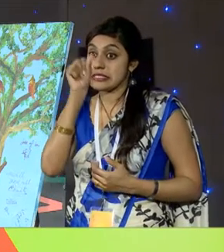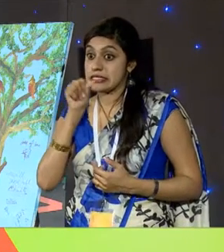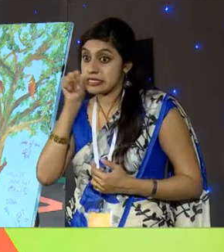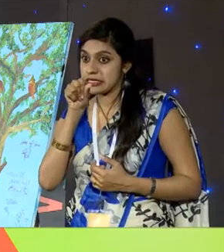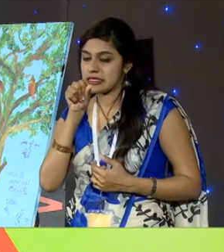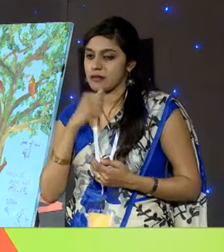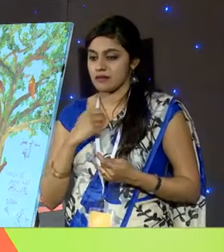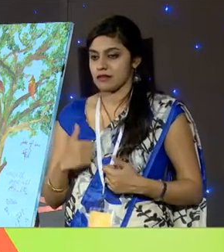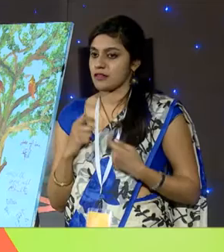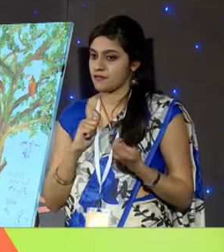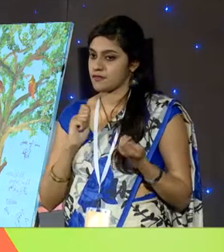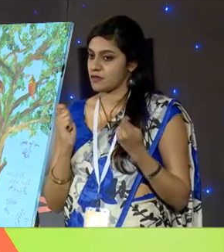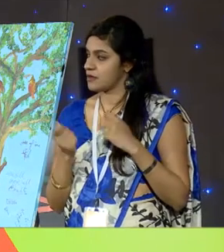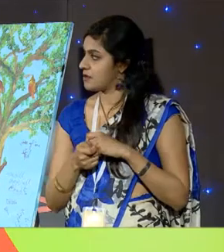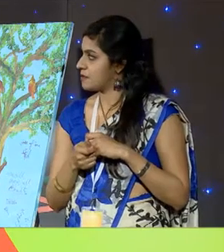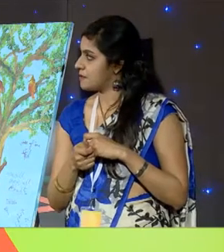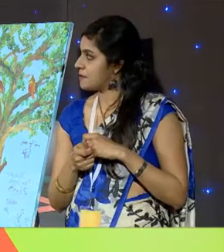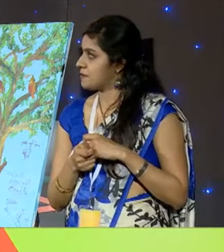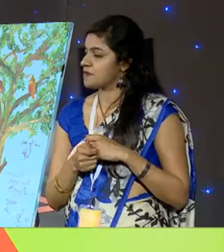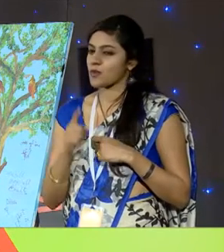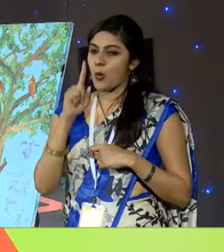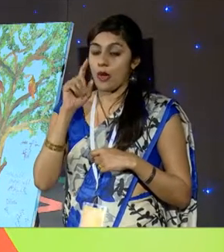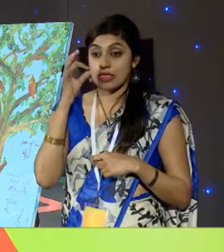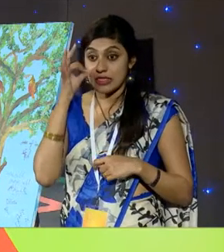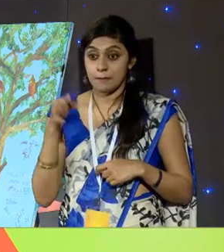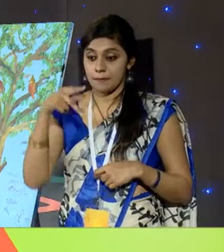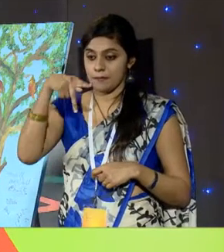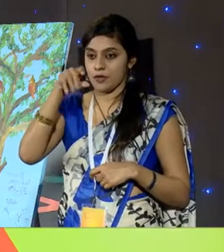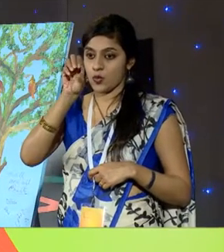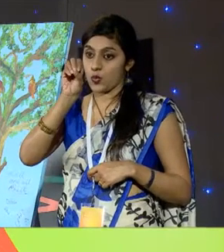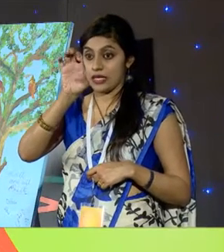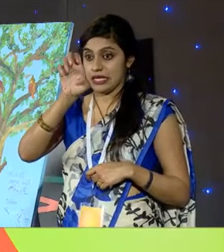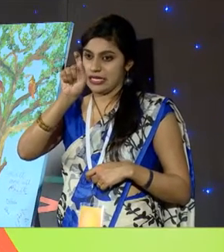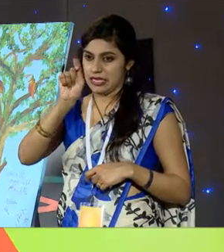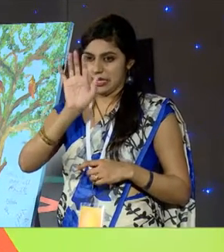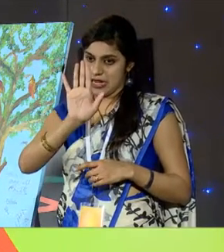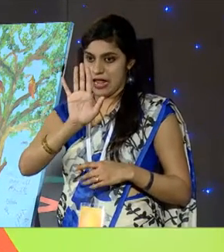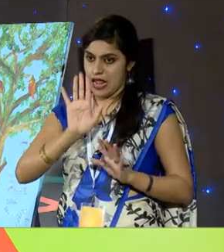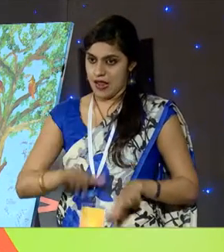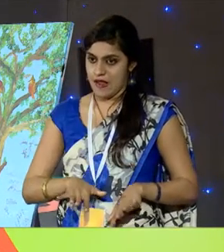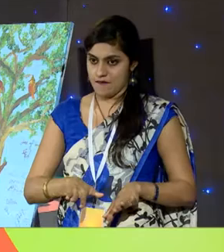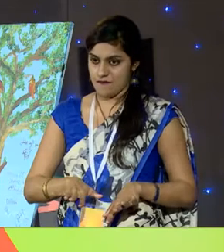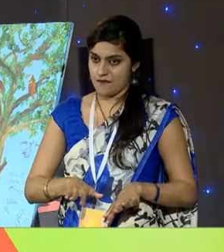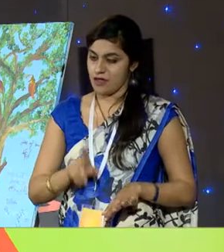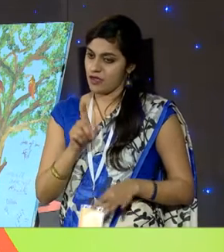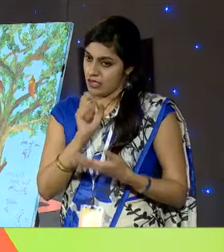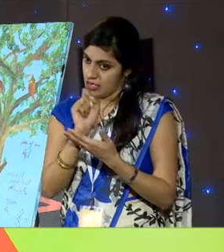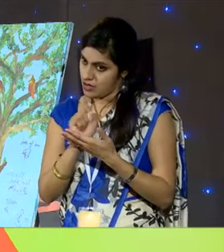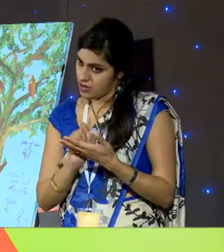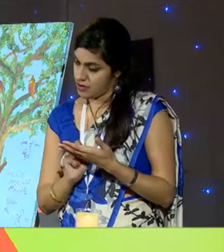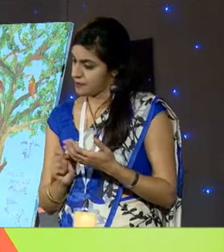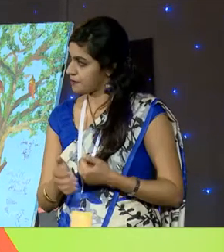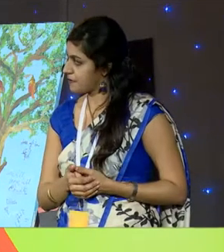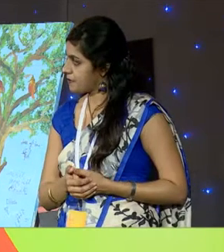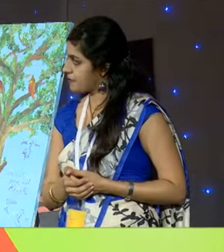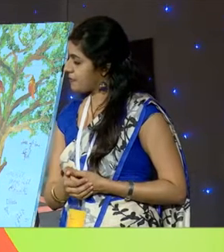Okay, there is this Tamil poet called Subramani Bharati. He wrote, "If you trade a pair of eyes for